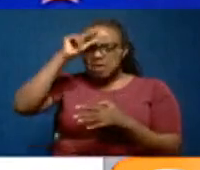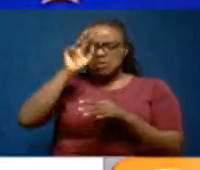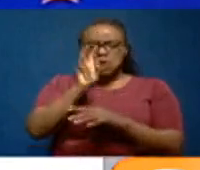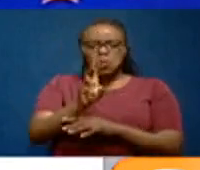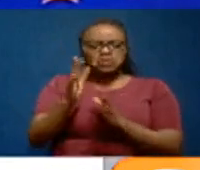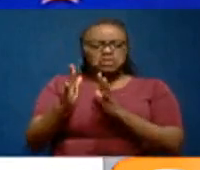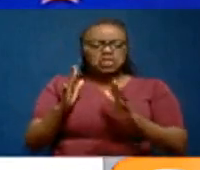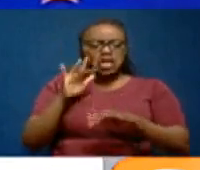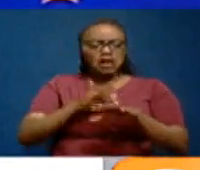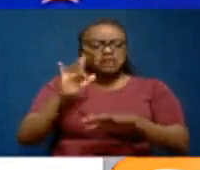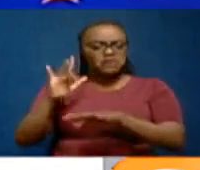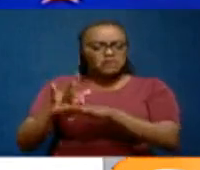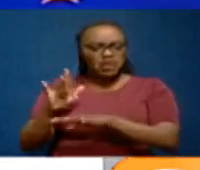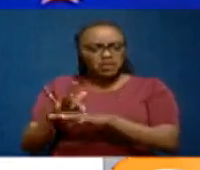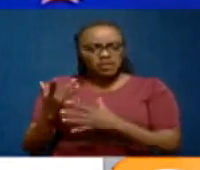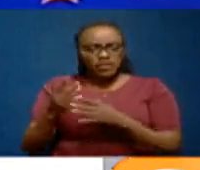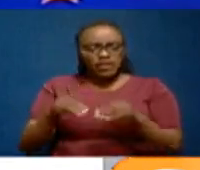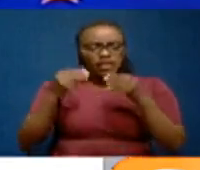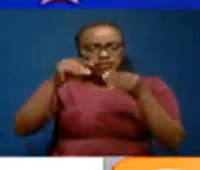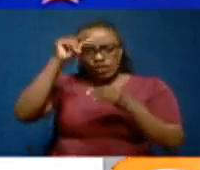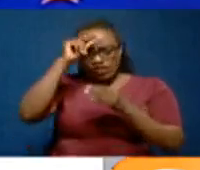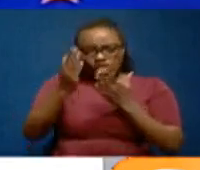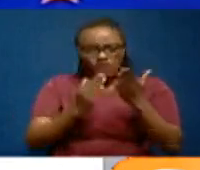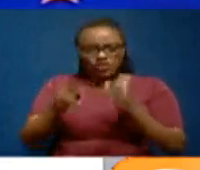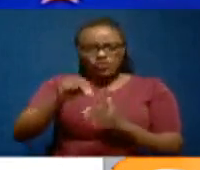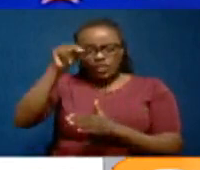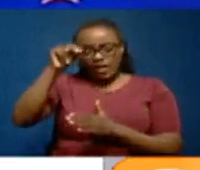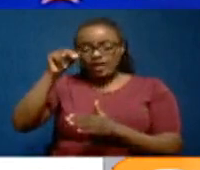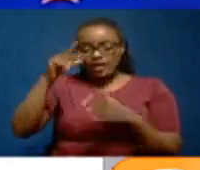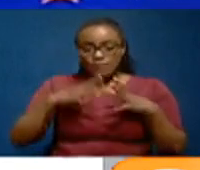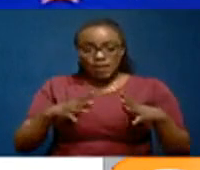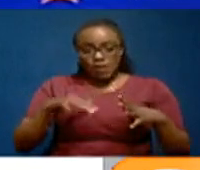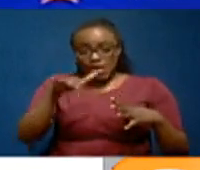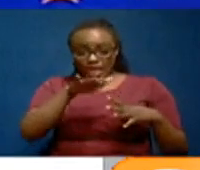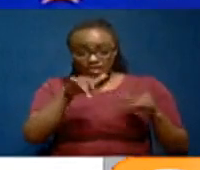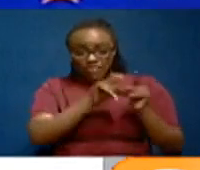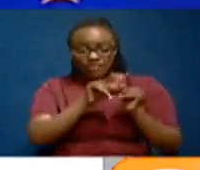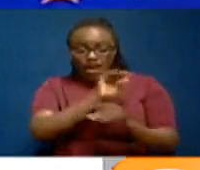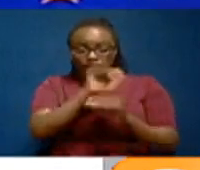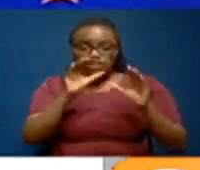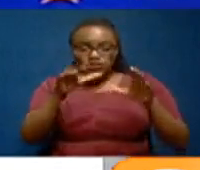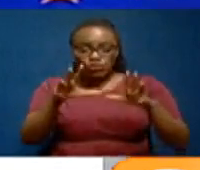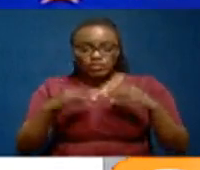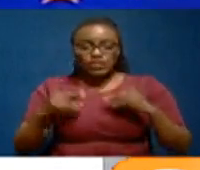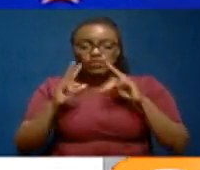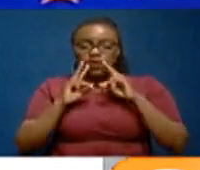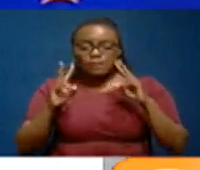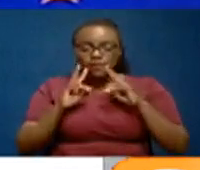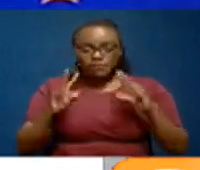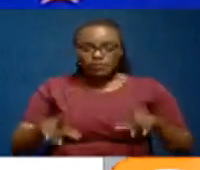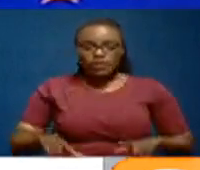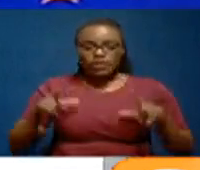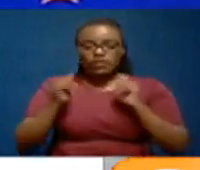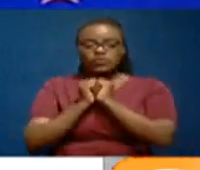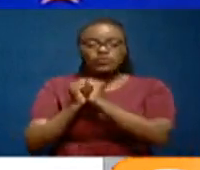watch insecurity affect delivery of government services to the northerners and called on the communities to embrace peaceful